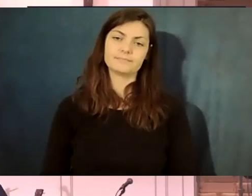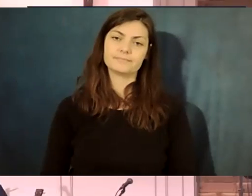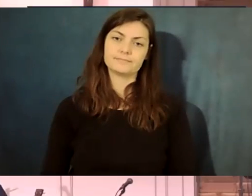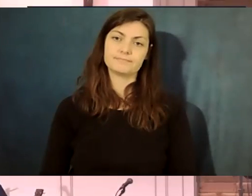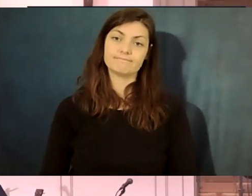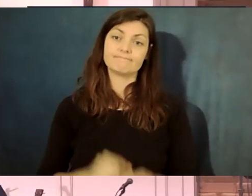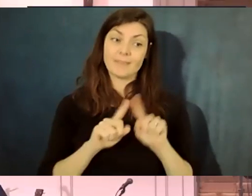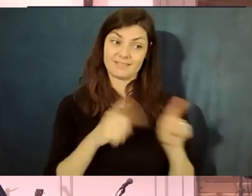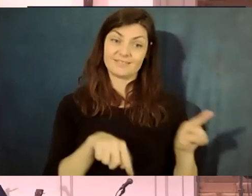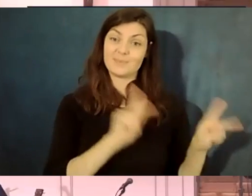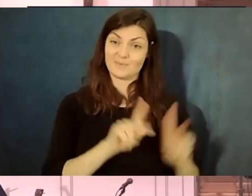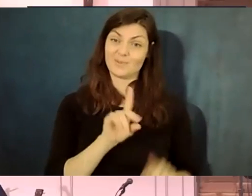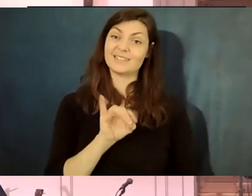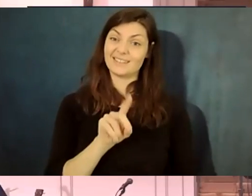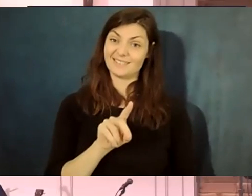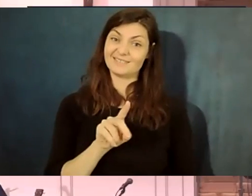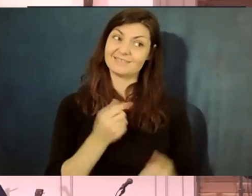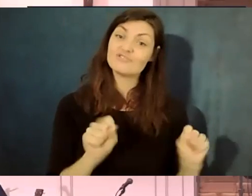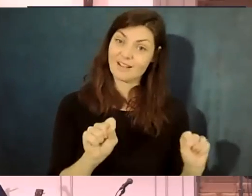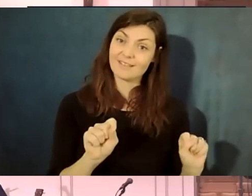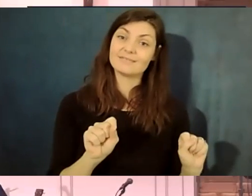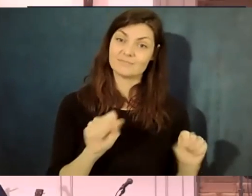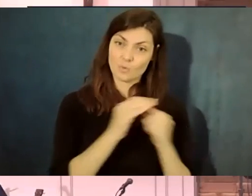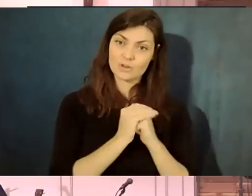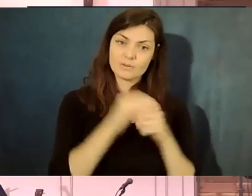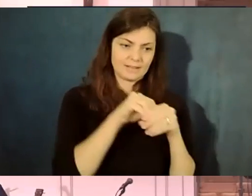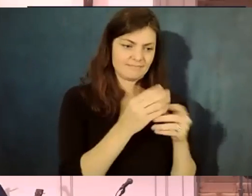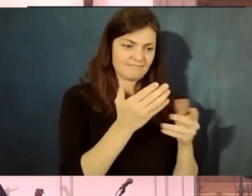But they did. They tried.